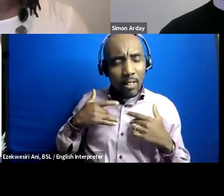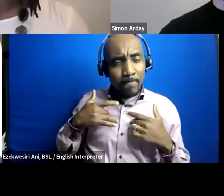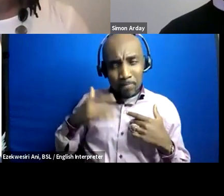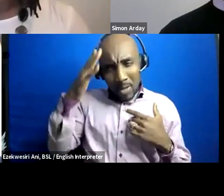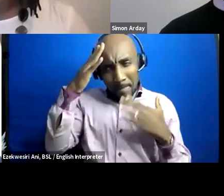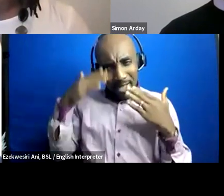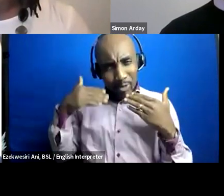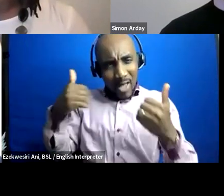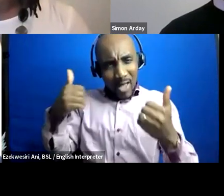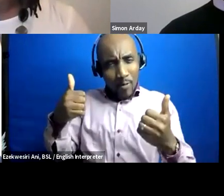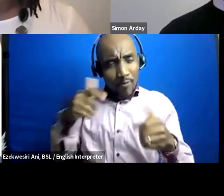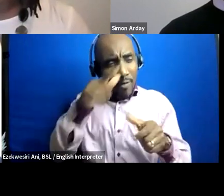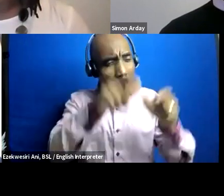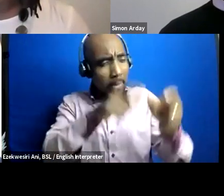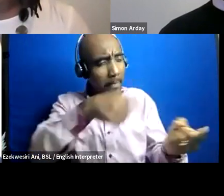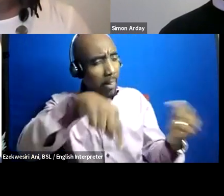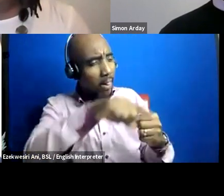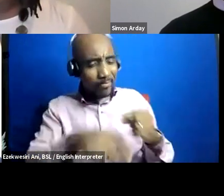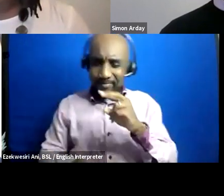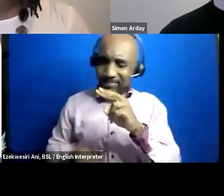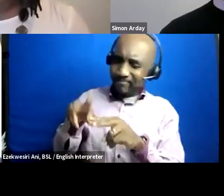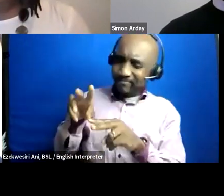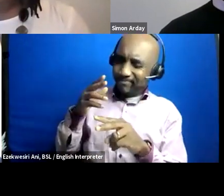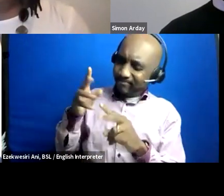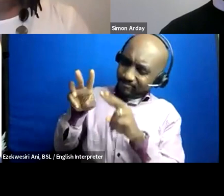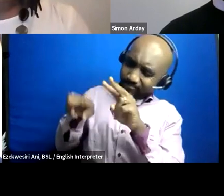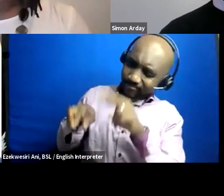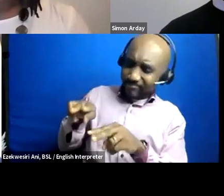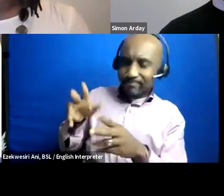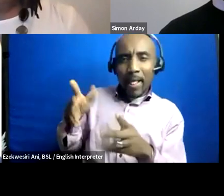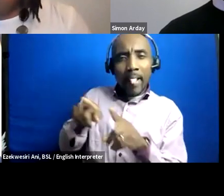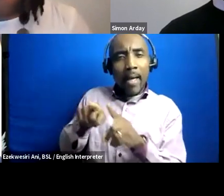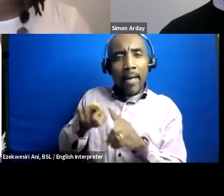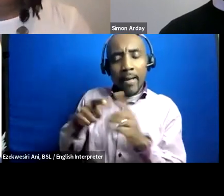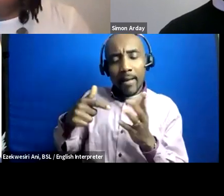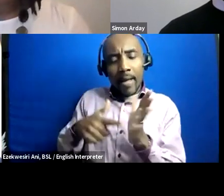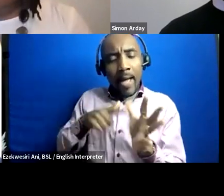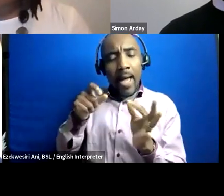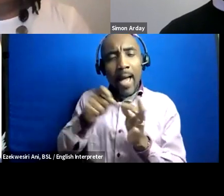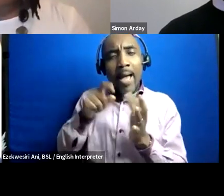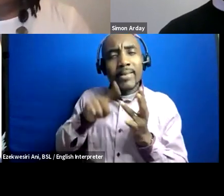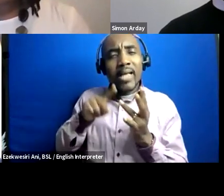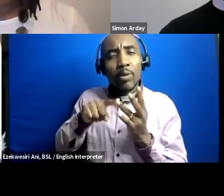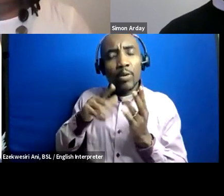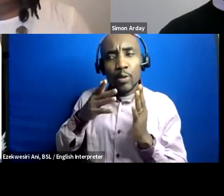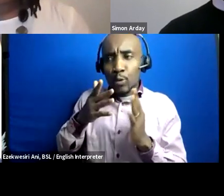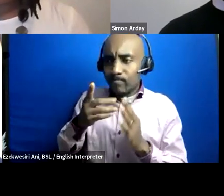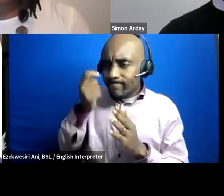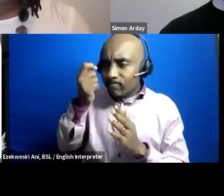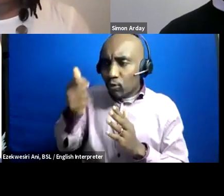so much as an illness, but more like a taboo. It's seen as something that, you